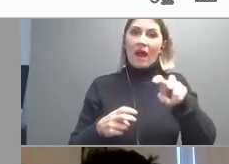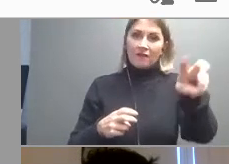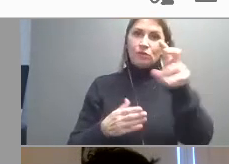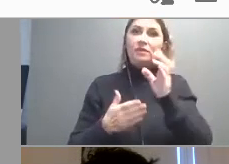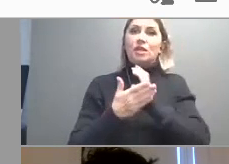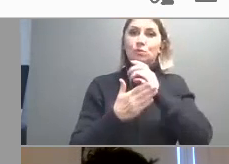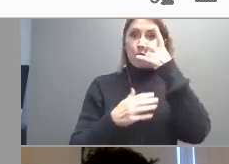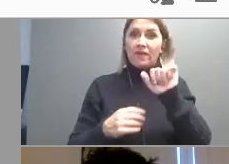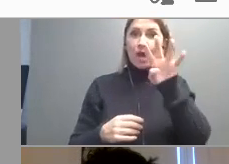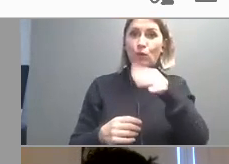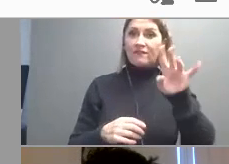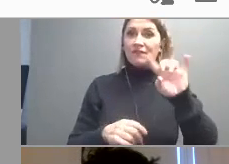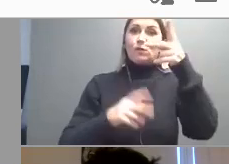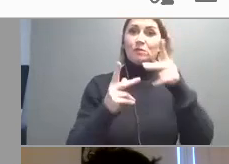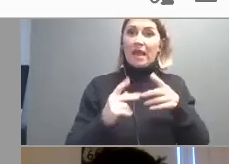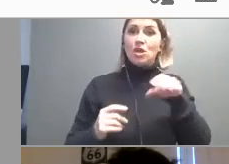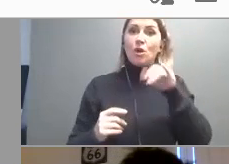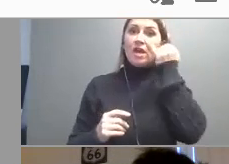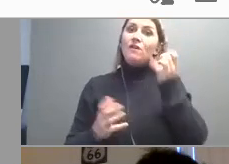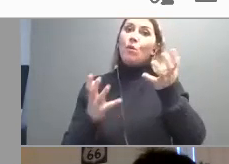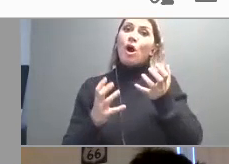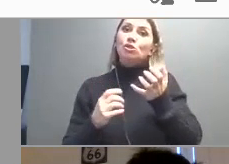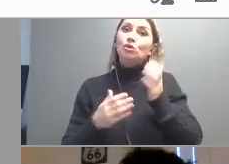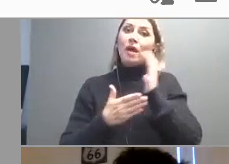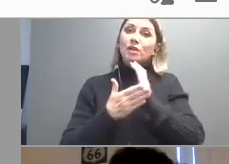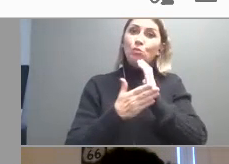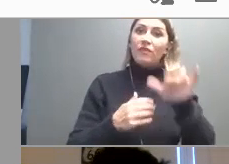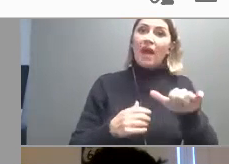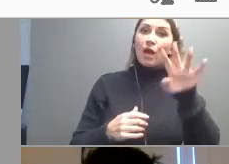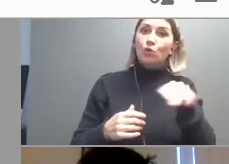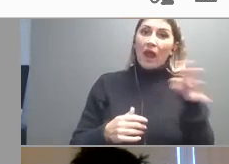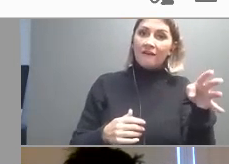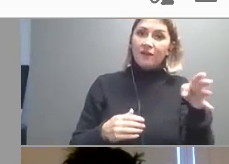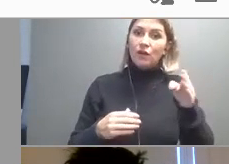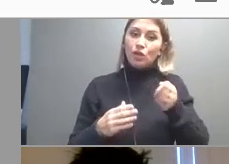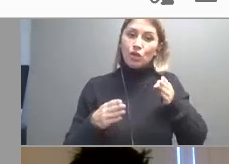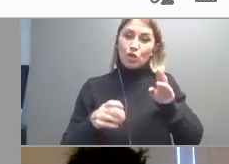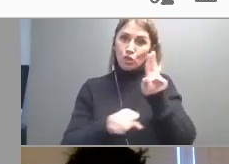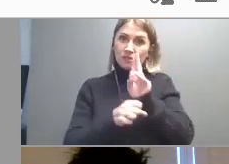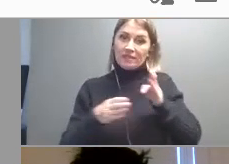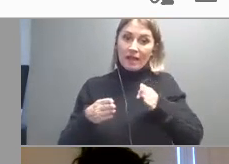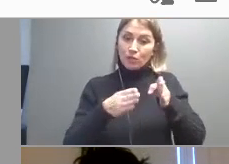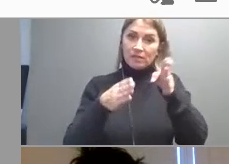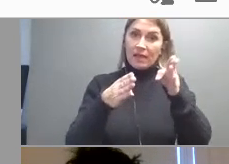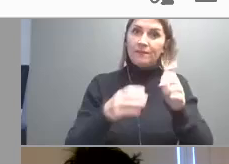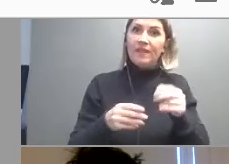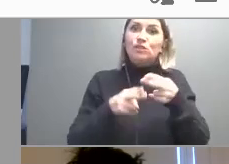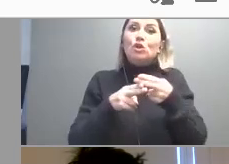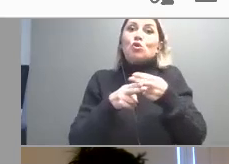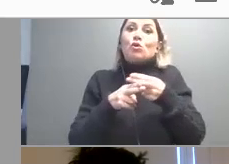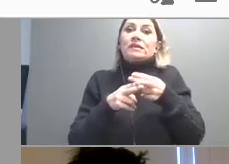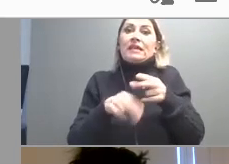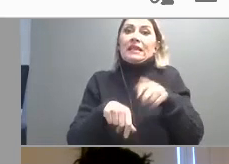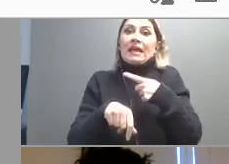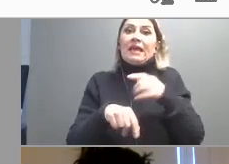So essentially, we want to explore our graph along the path that takes up the shortest length. And that is